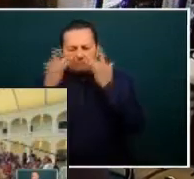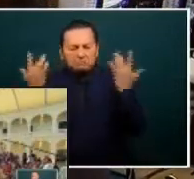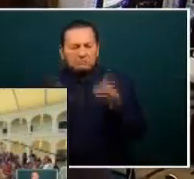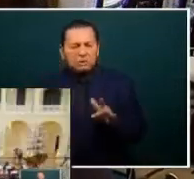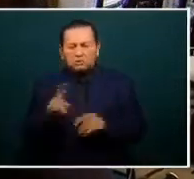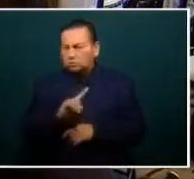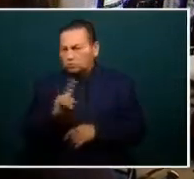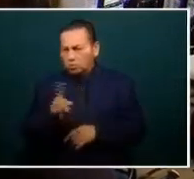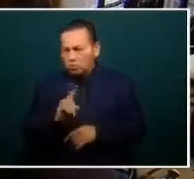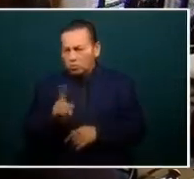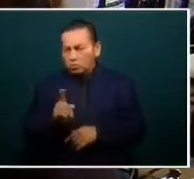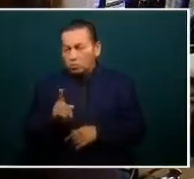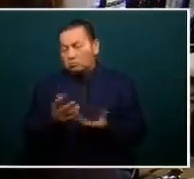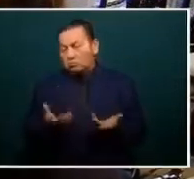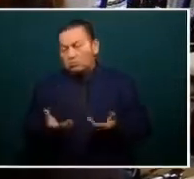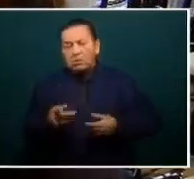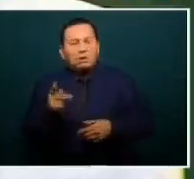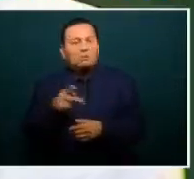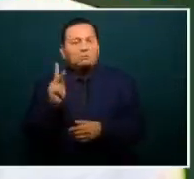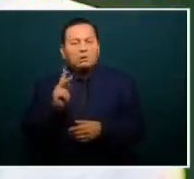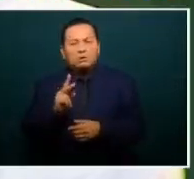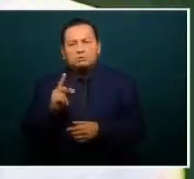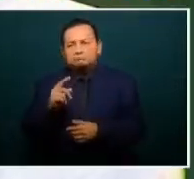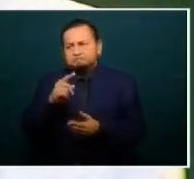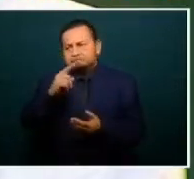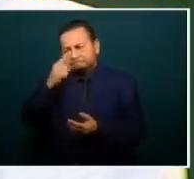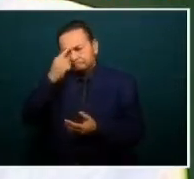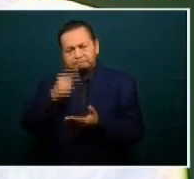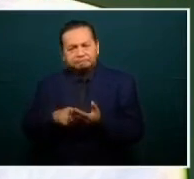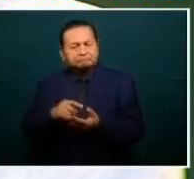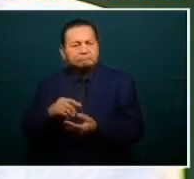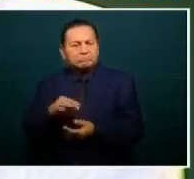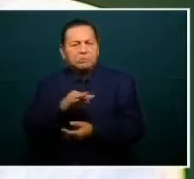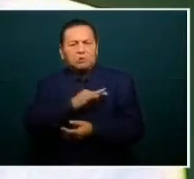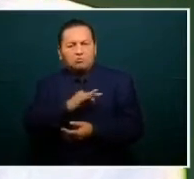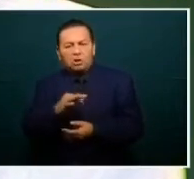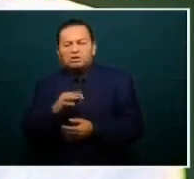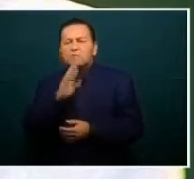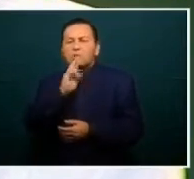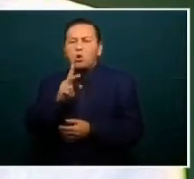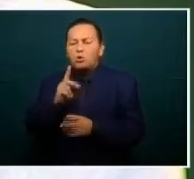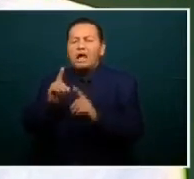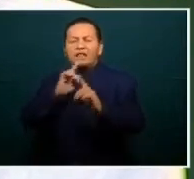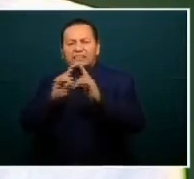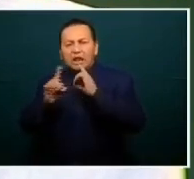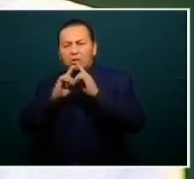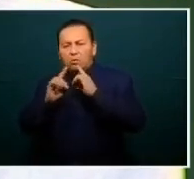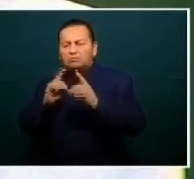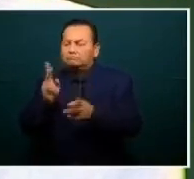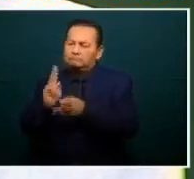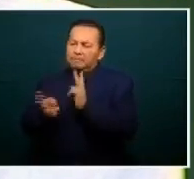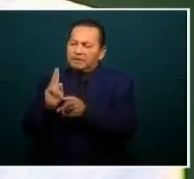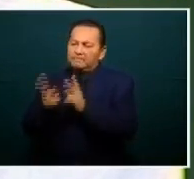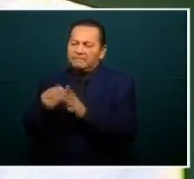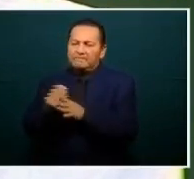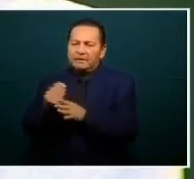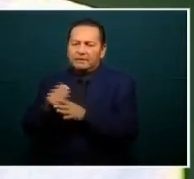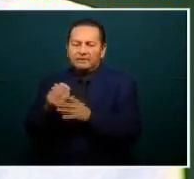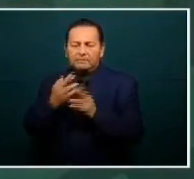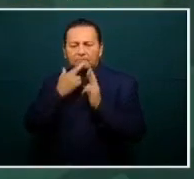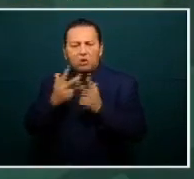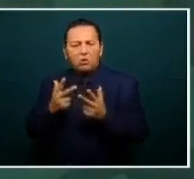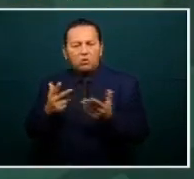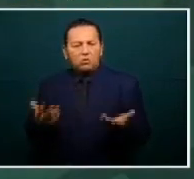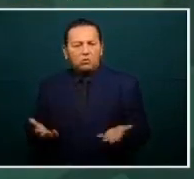We have we understand we have that right, but we're betting for